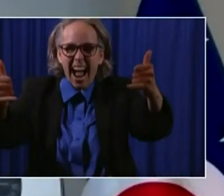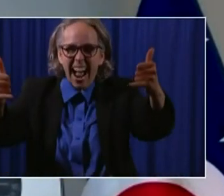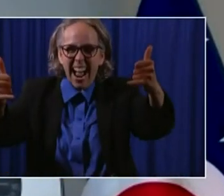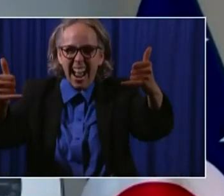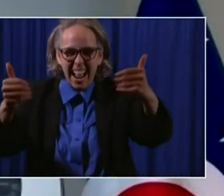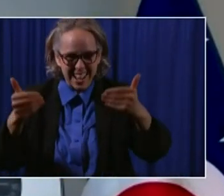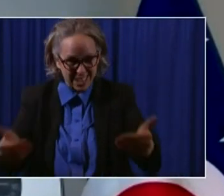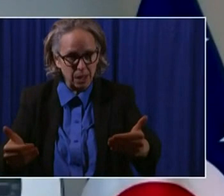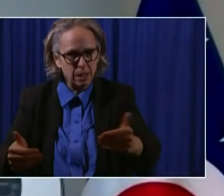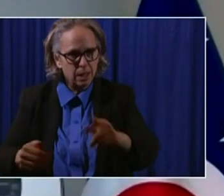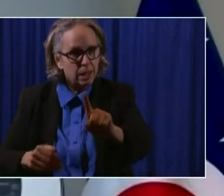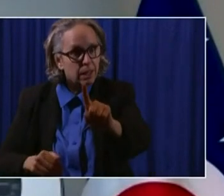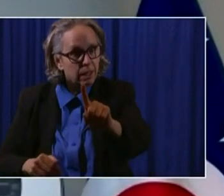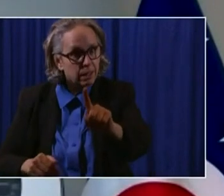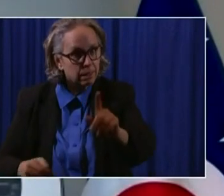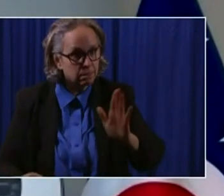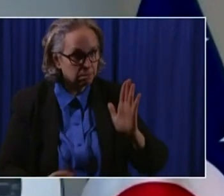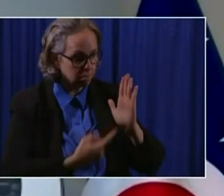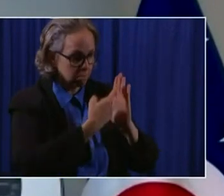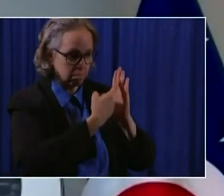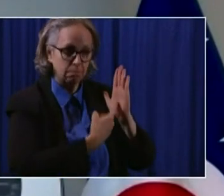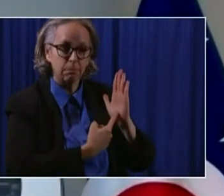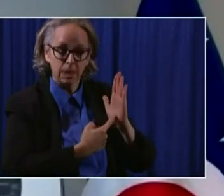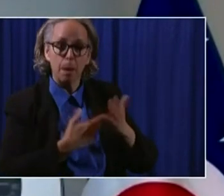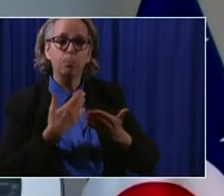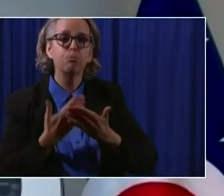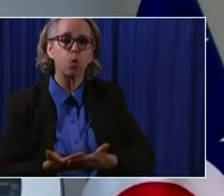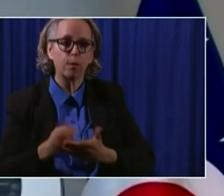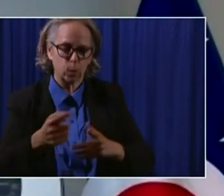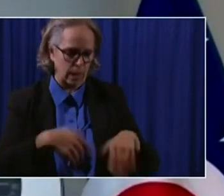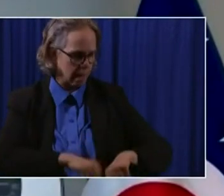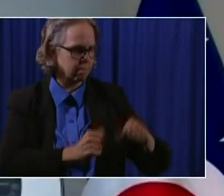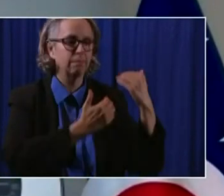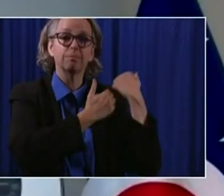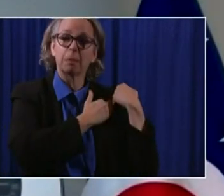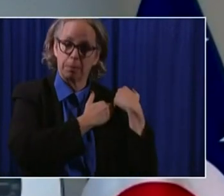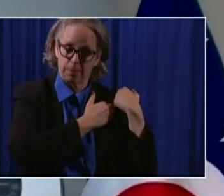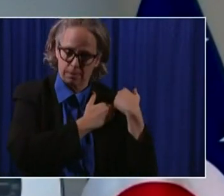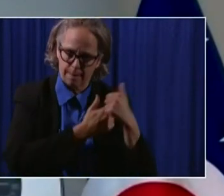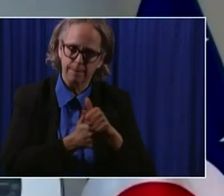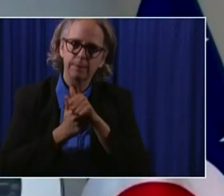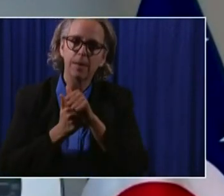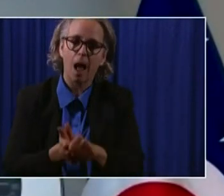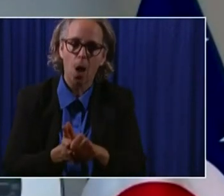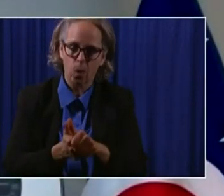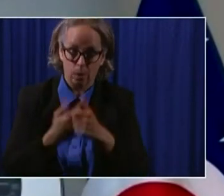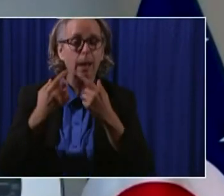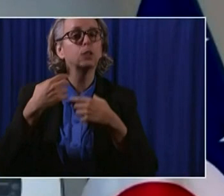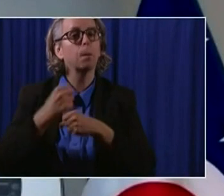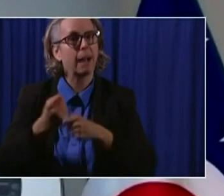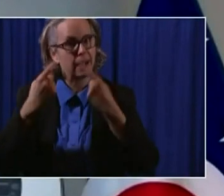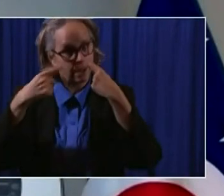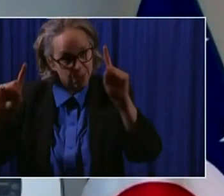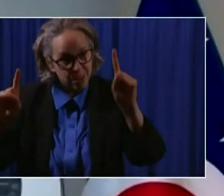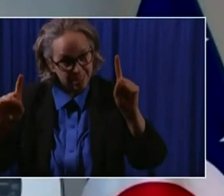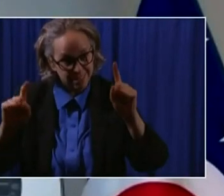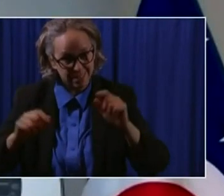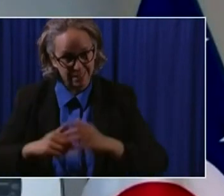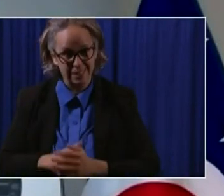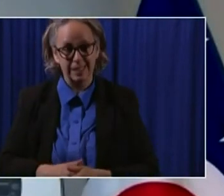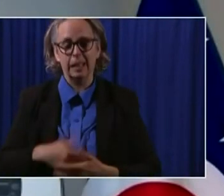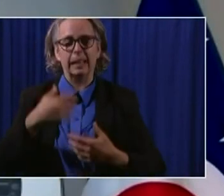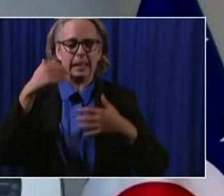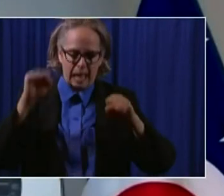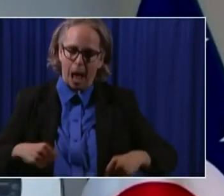the discipline to make it work. And we all want you to be successful and healthy. And we're excited